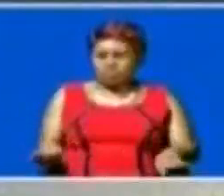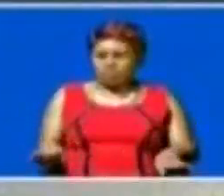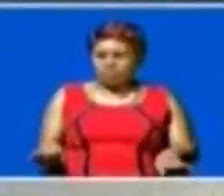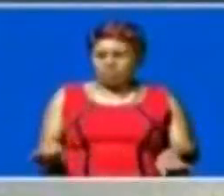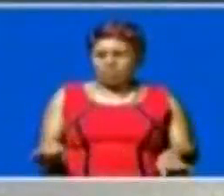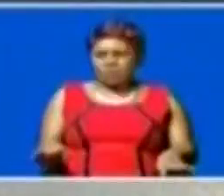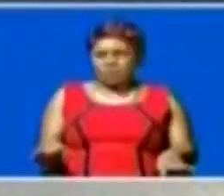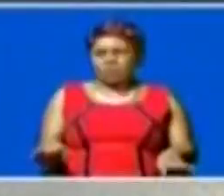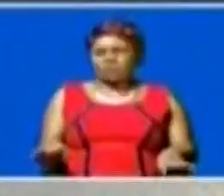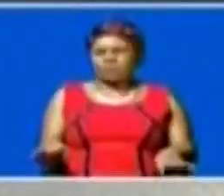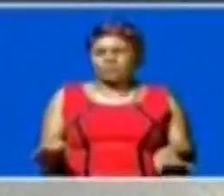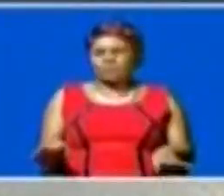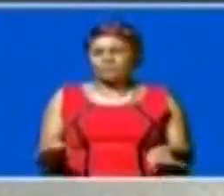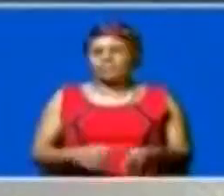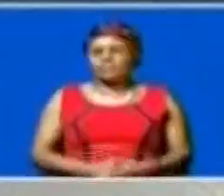among other water bodies.